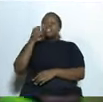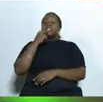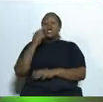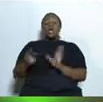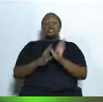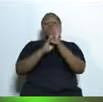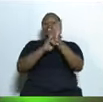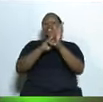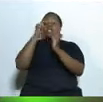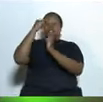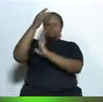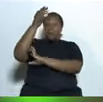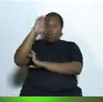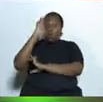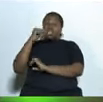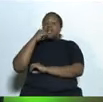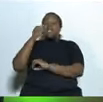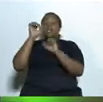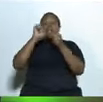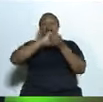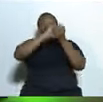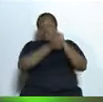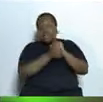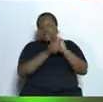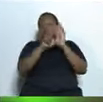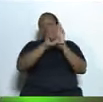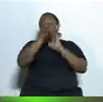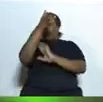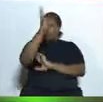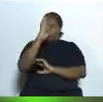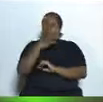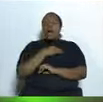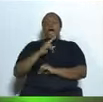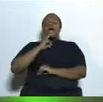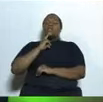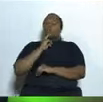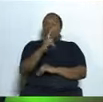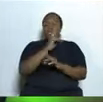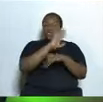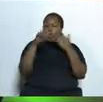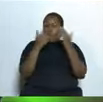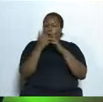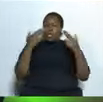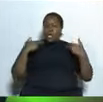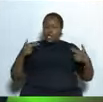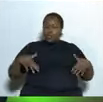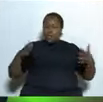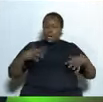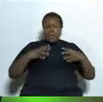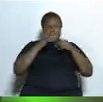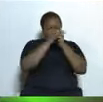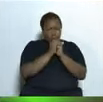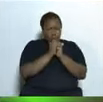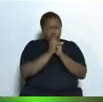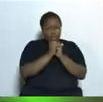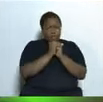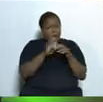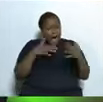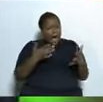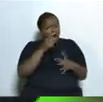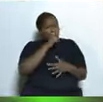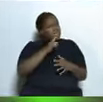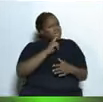God, claims he can change the law of God, and he commands all human beings to worship in the way he